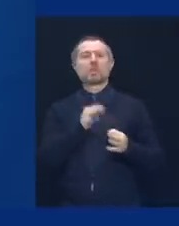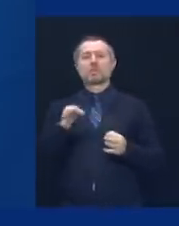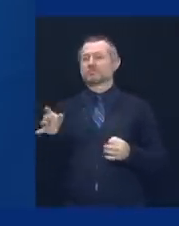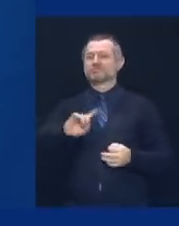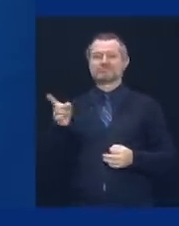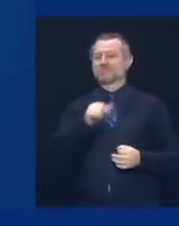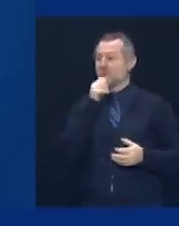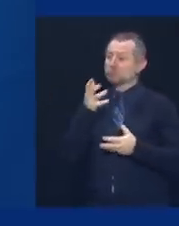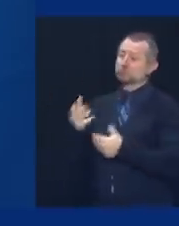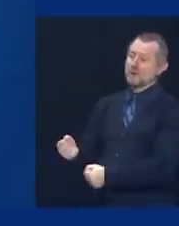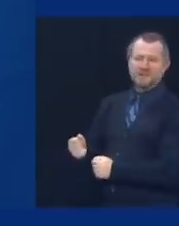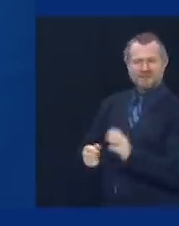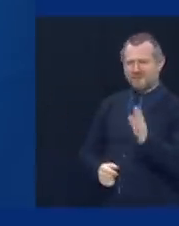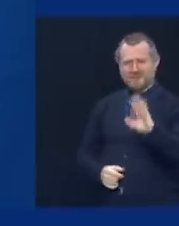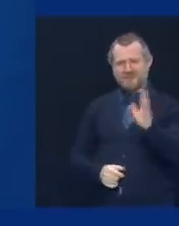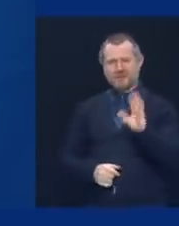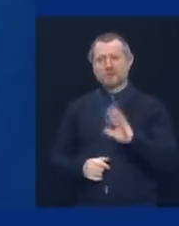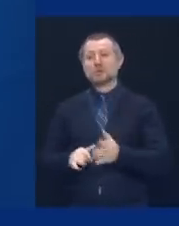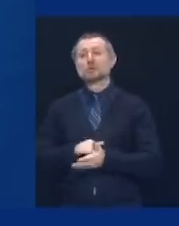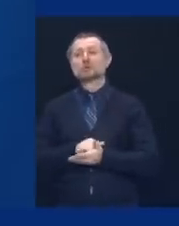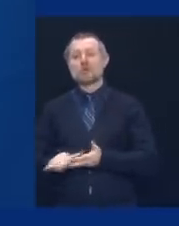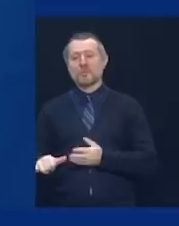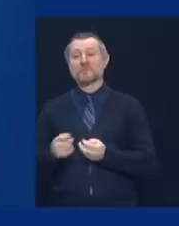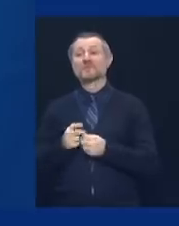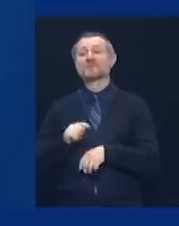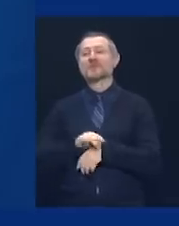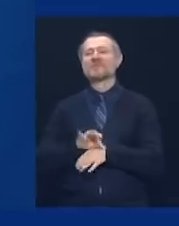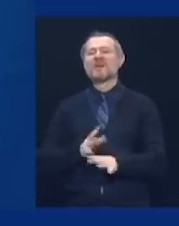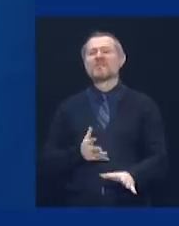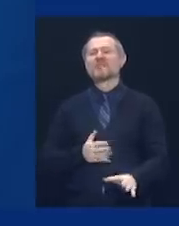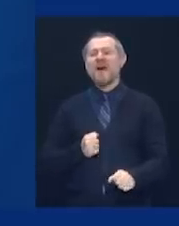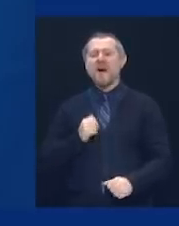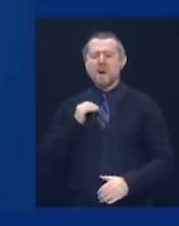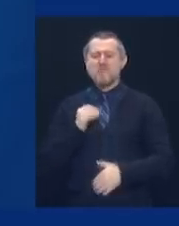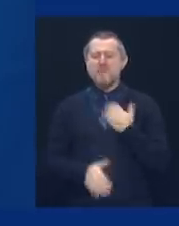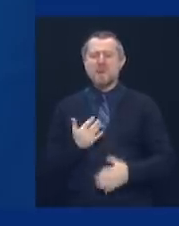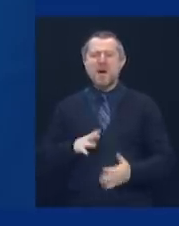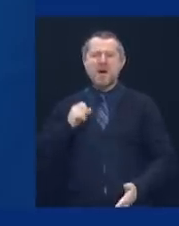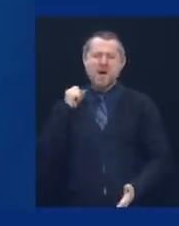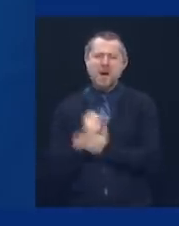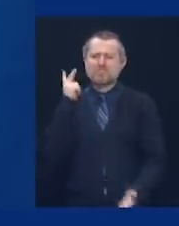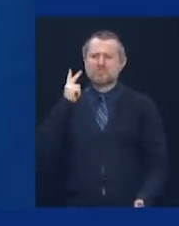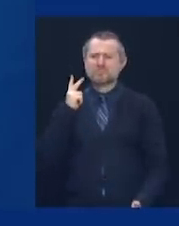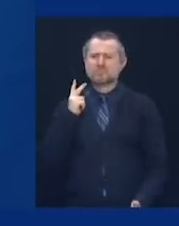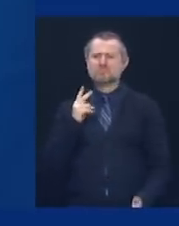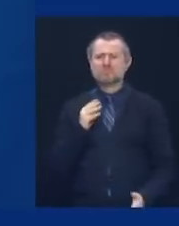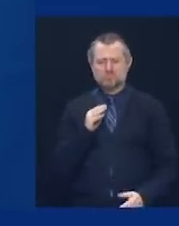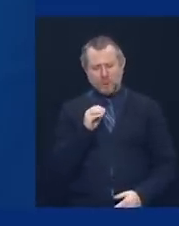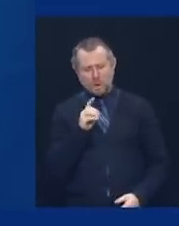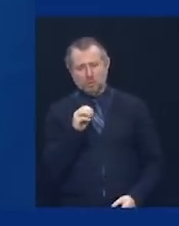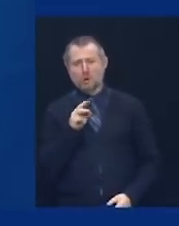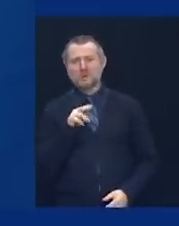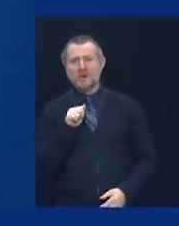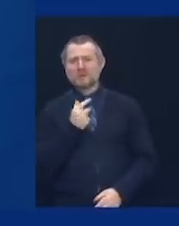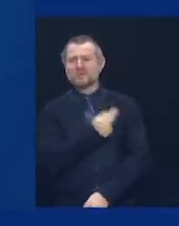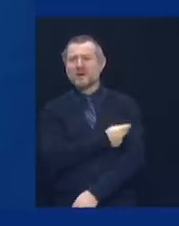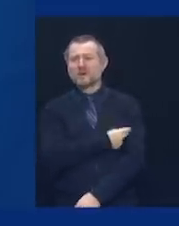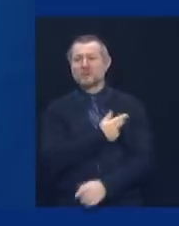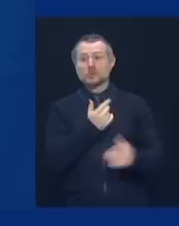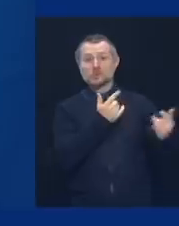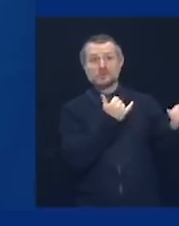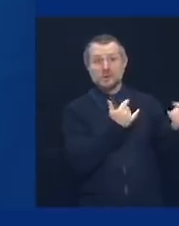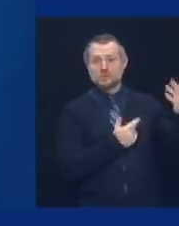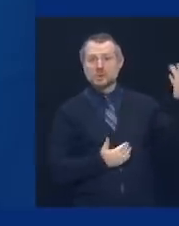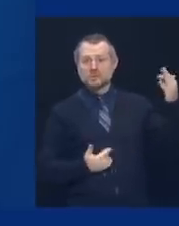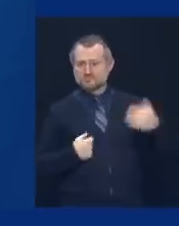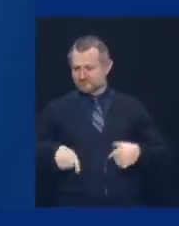acted faster than the federal government. So there was no delay whatsoever. And now the people